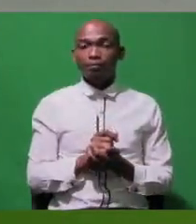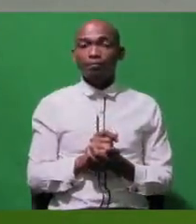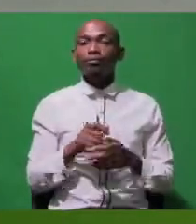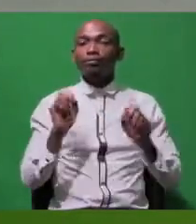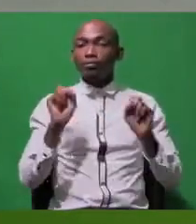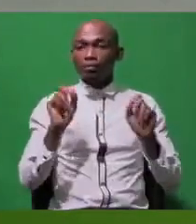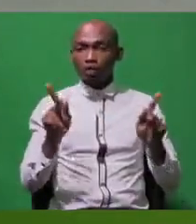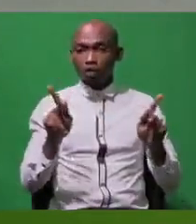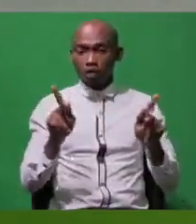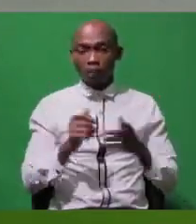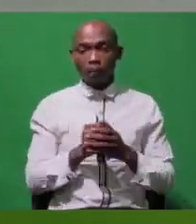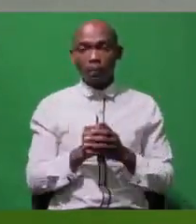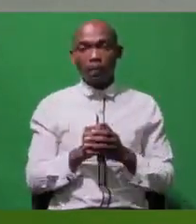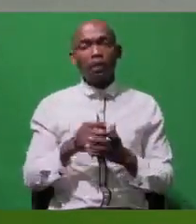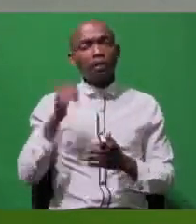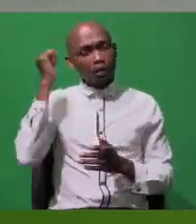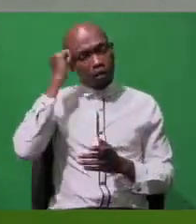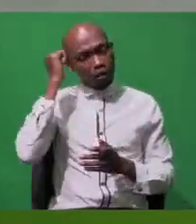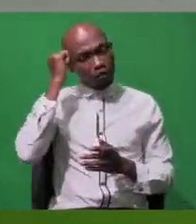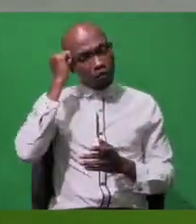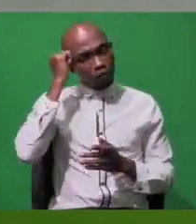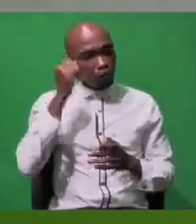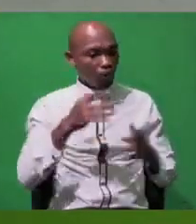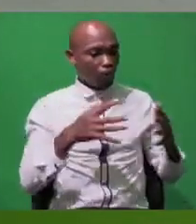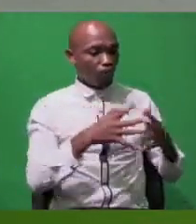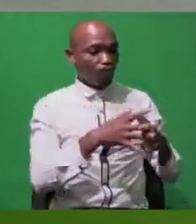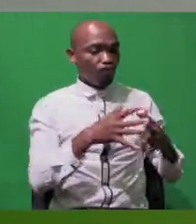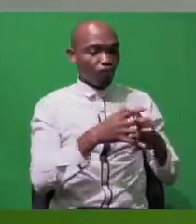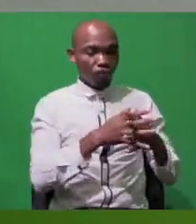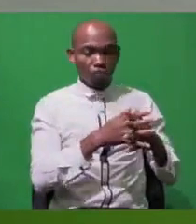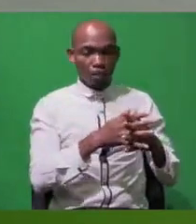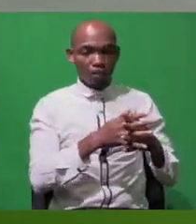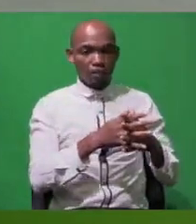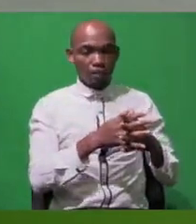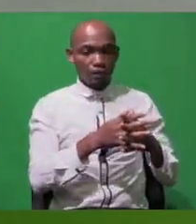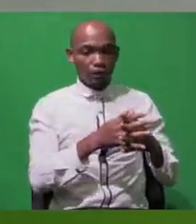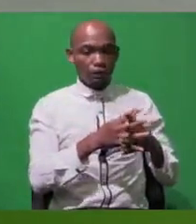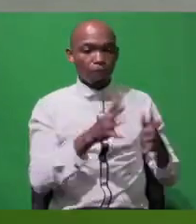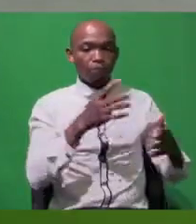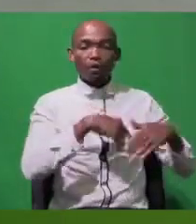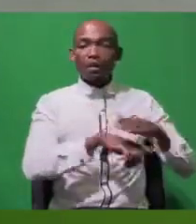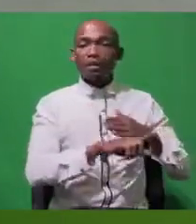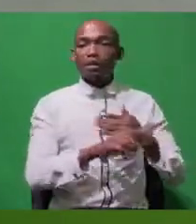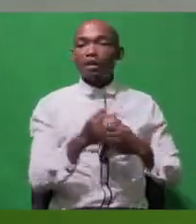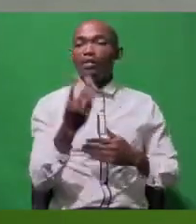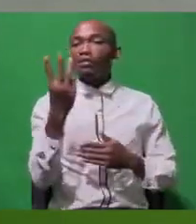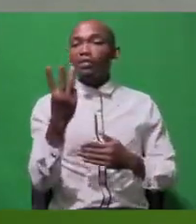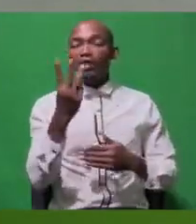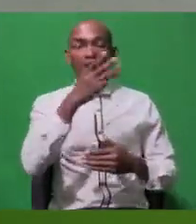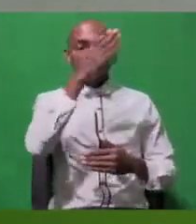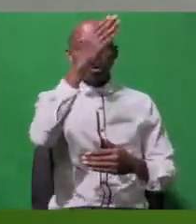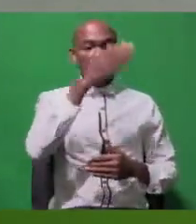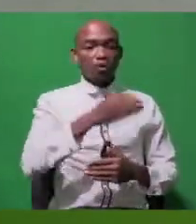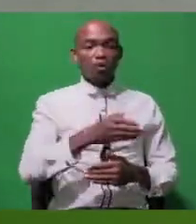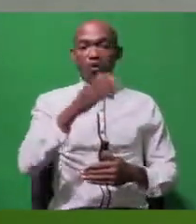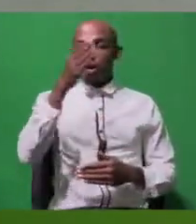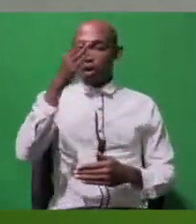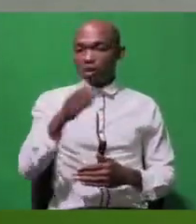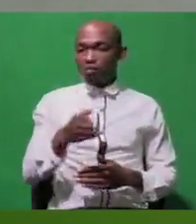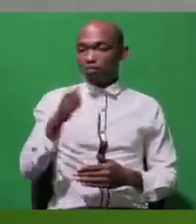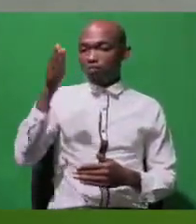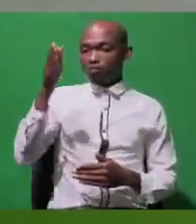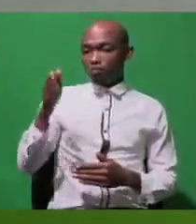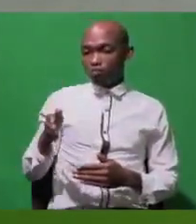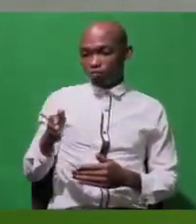Okay, refer the format of 3-column cash book.